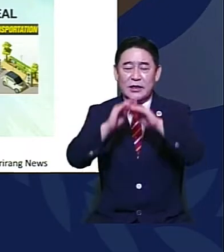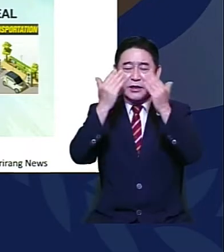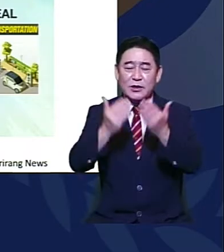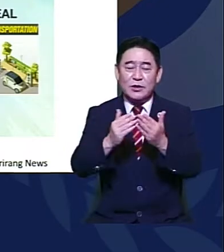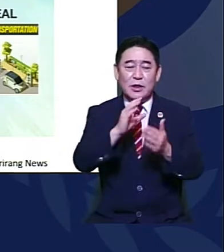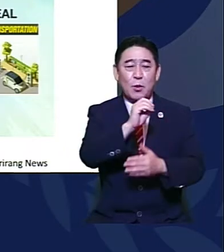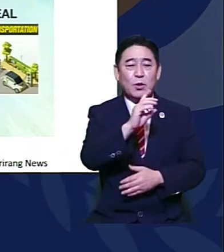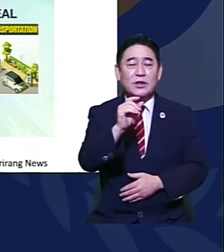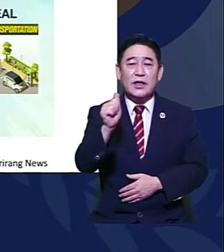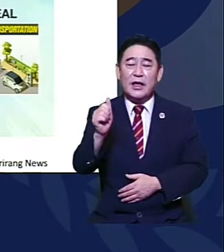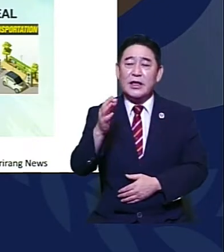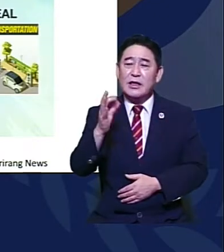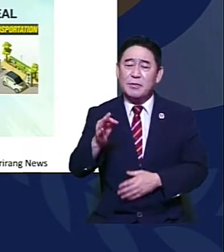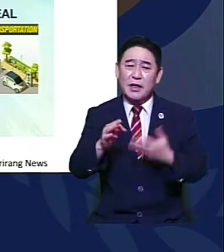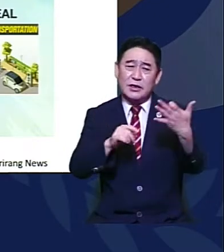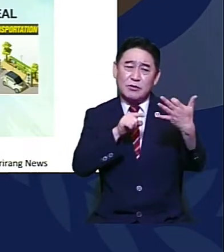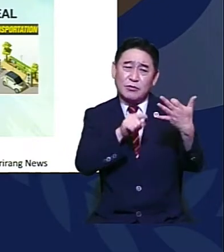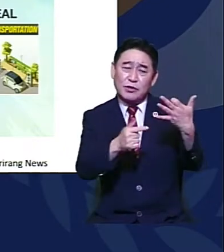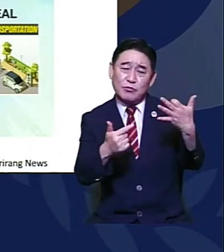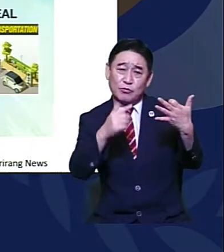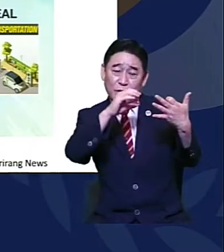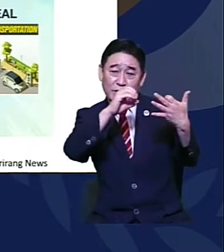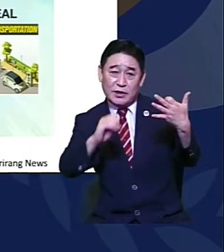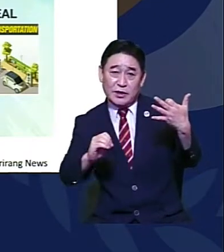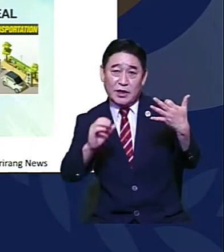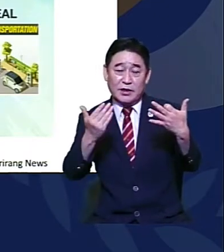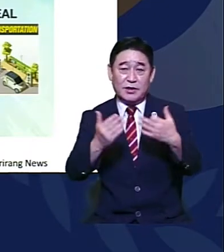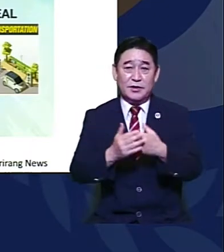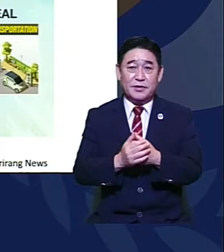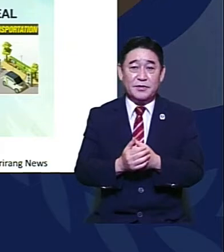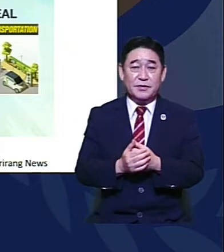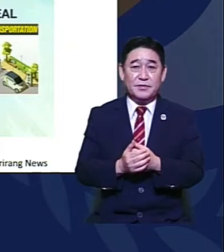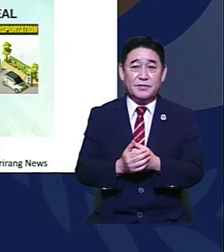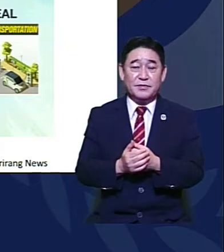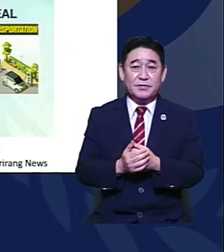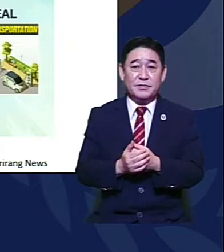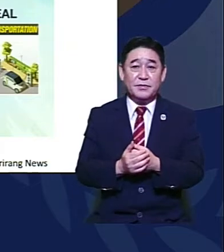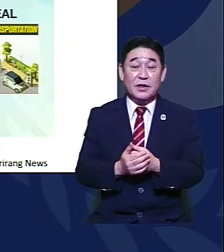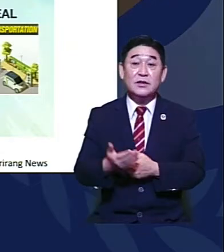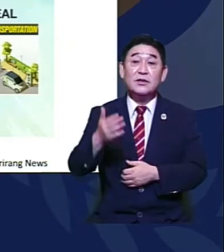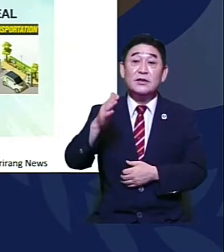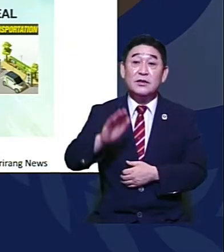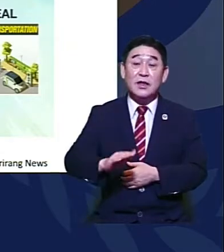19.6% of total ODA volume, and Korea targets